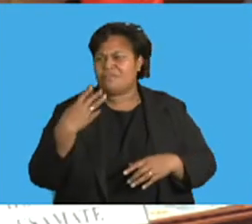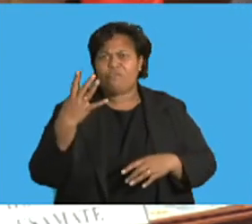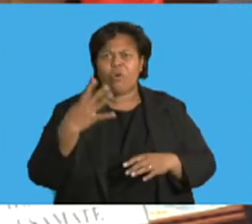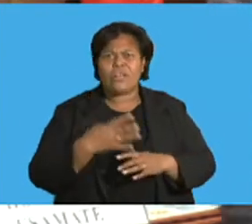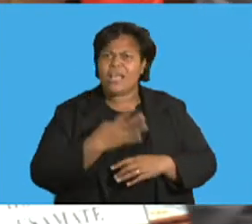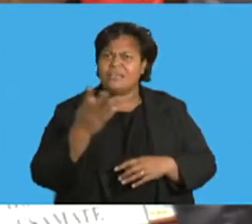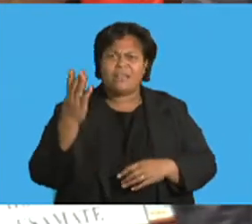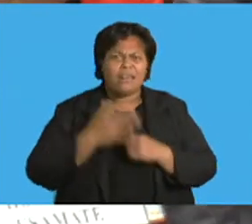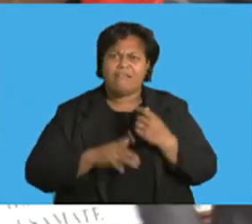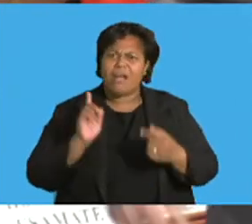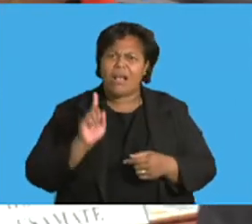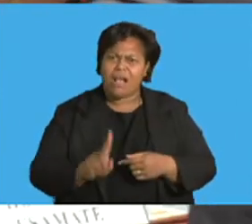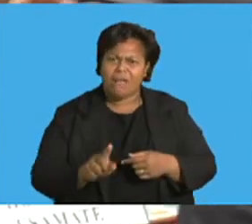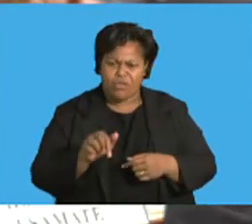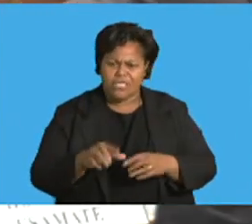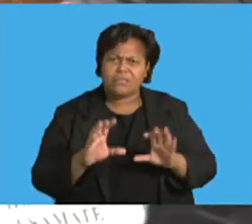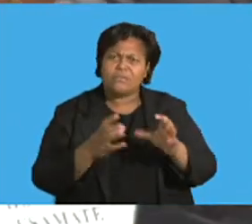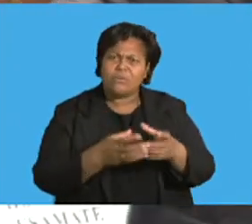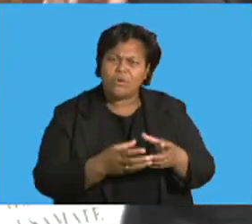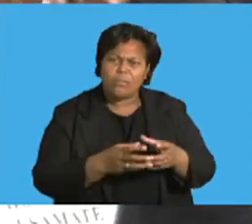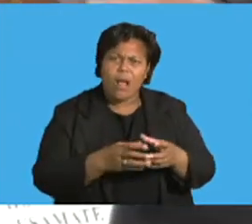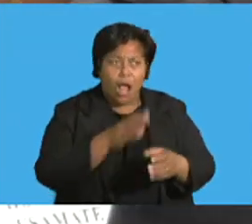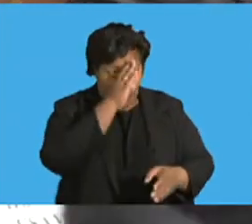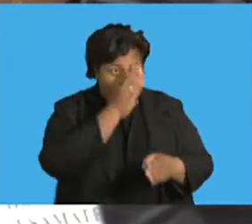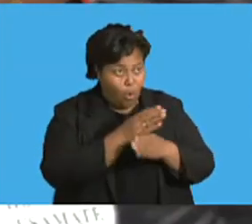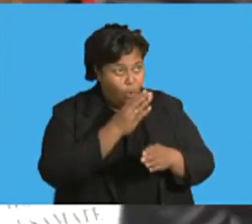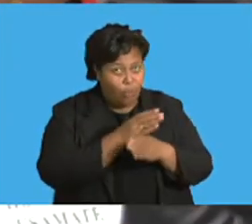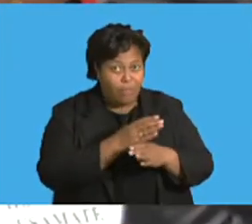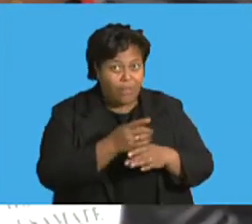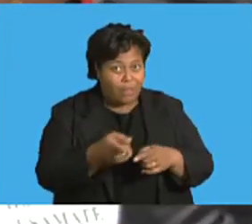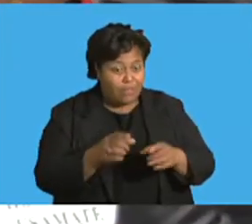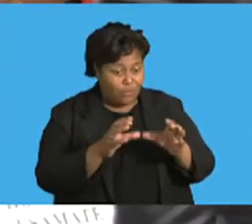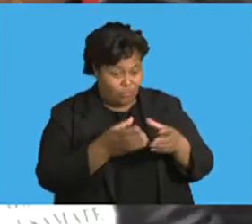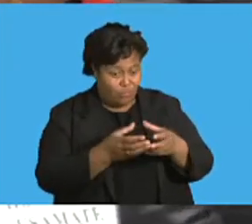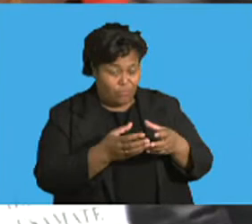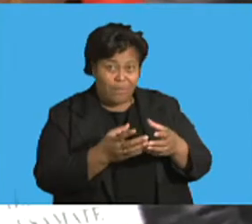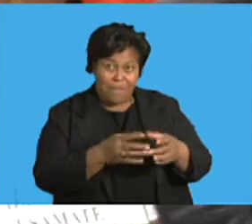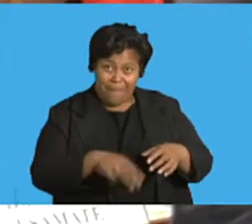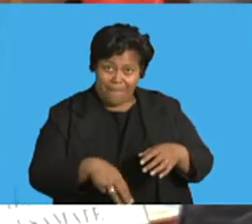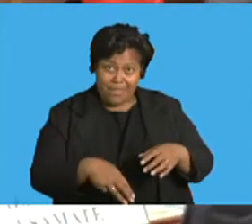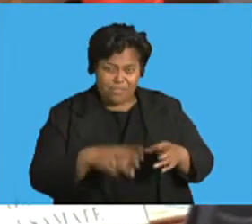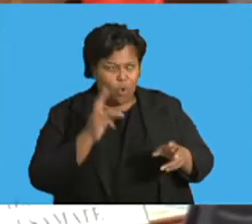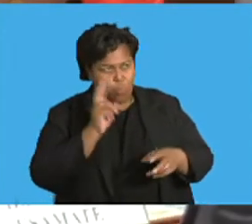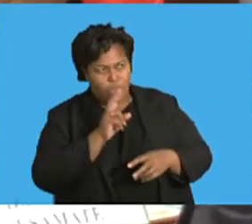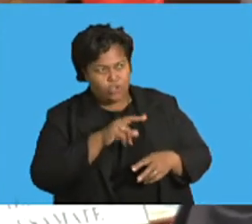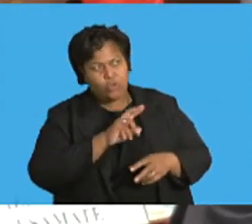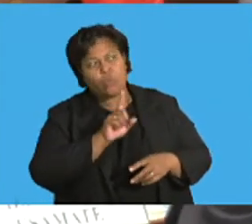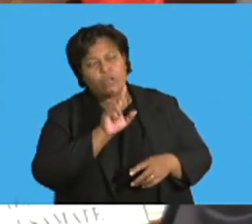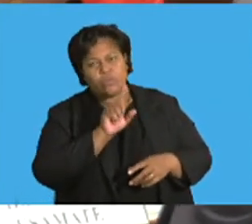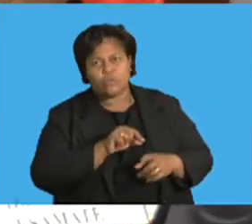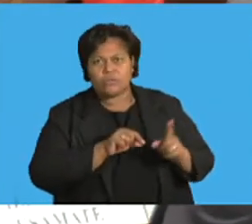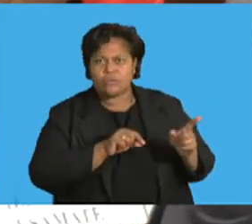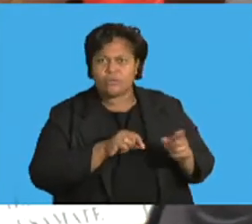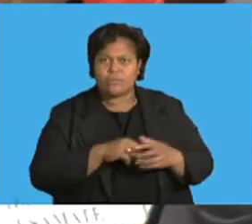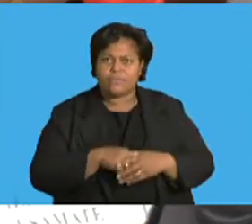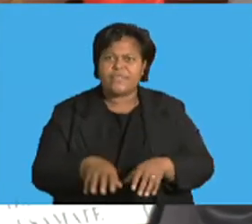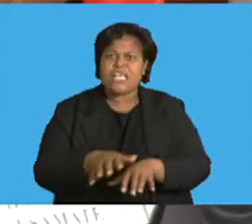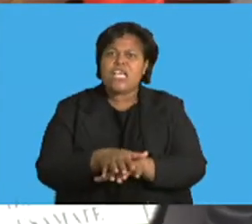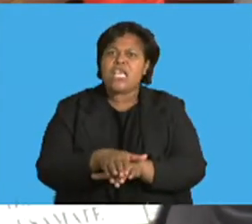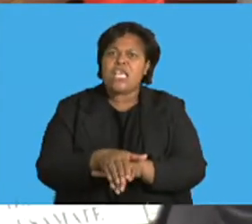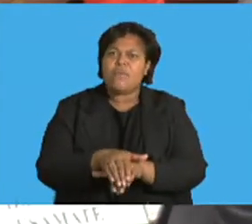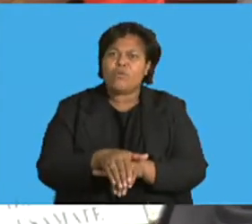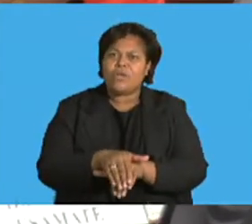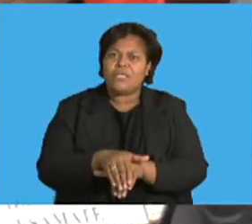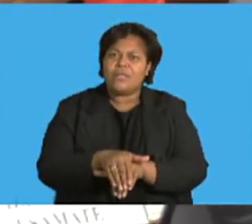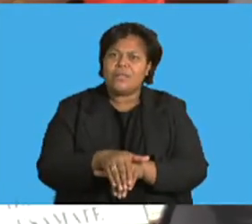not been here with his party, and I hope the party stalwarts are watching what he's doing, Mr. Speaker, sir. This is kind of hypocritical position, Mr. Speaker, sir.